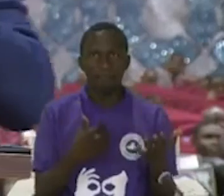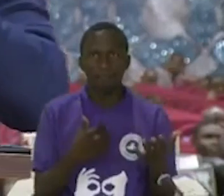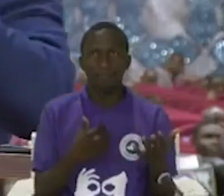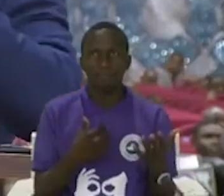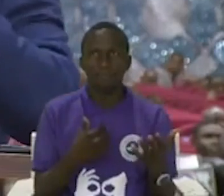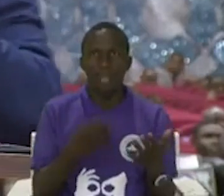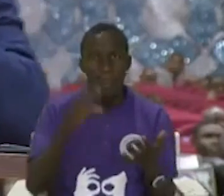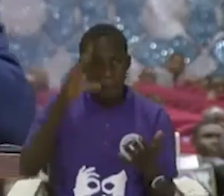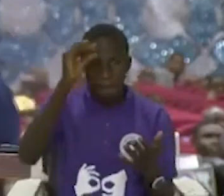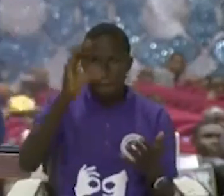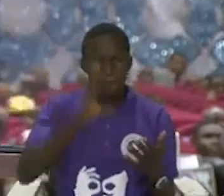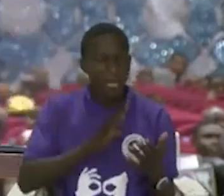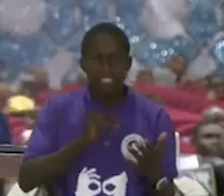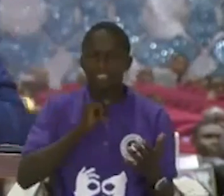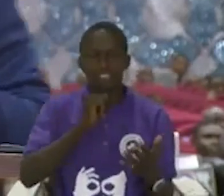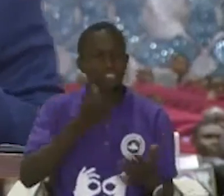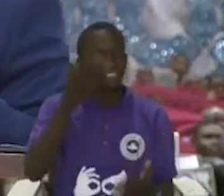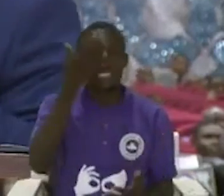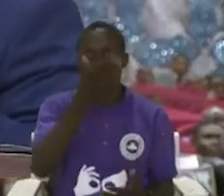Man was not in existence.